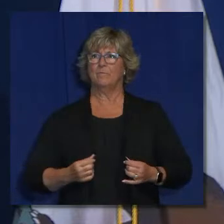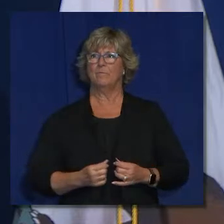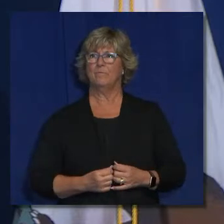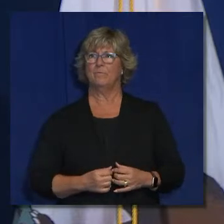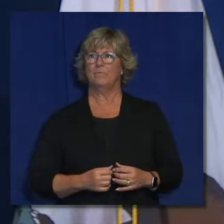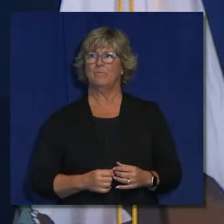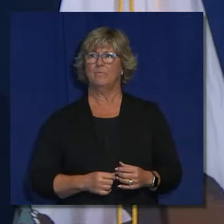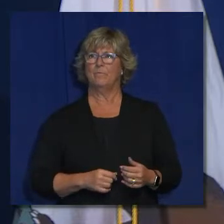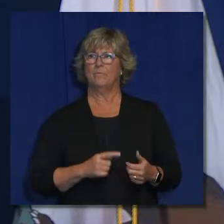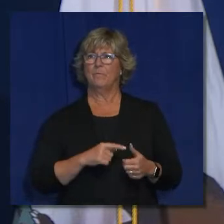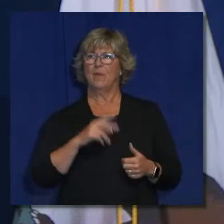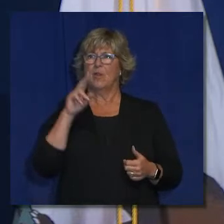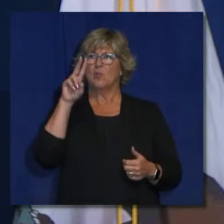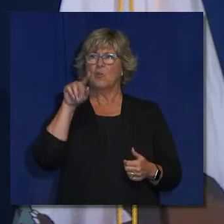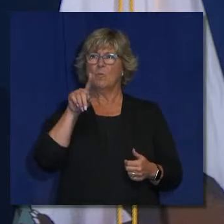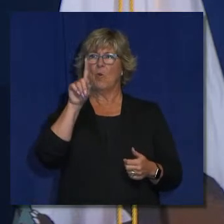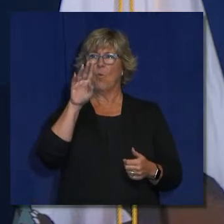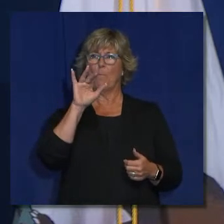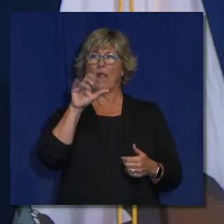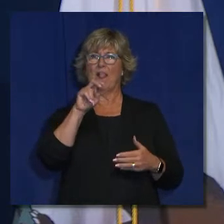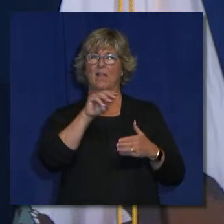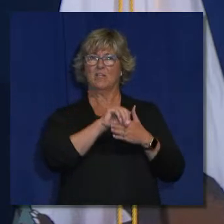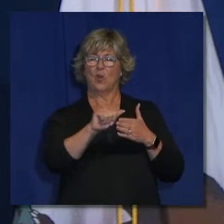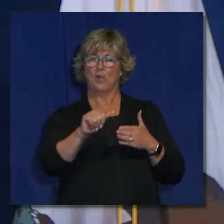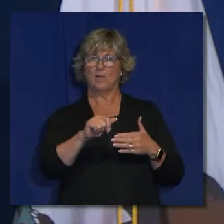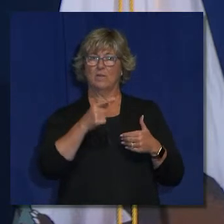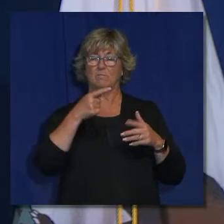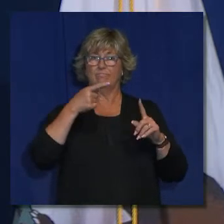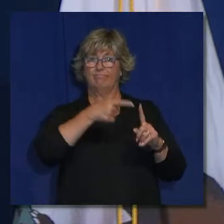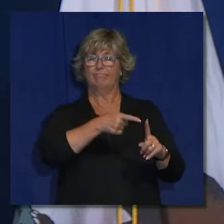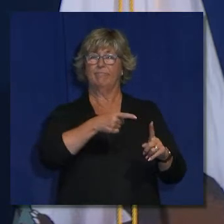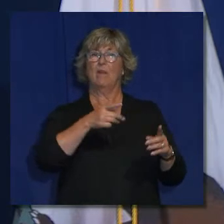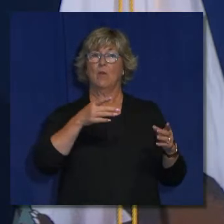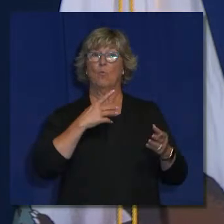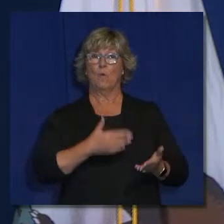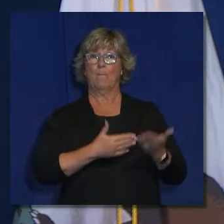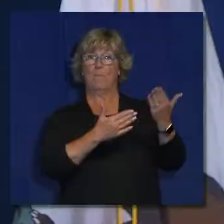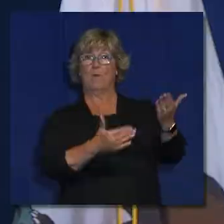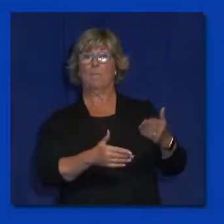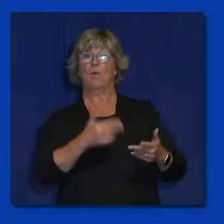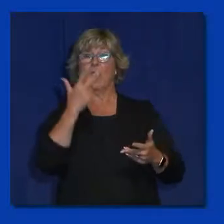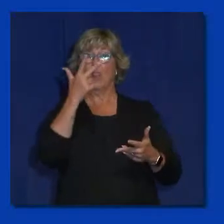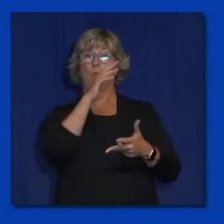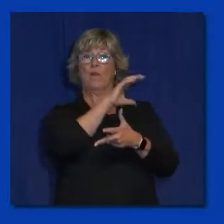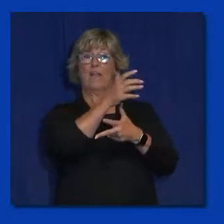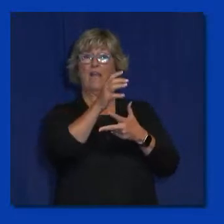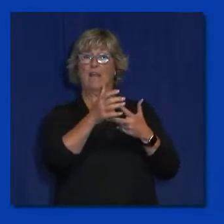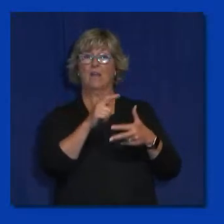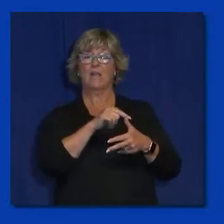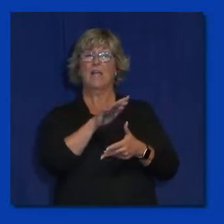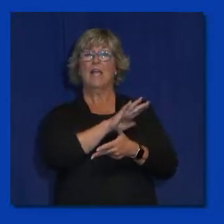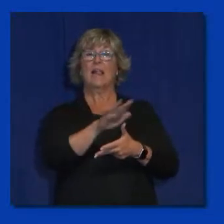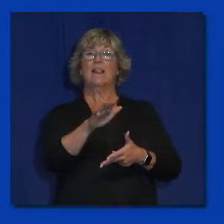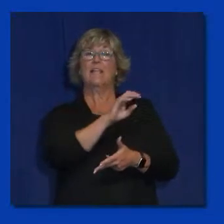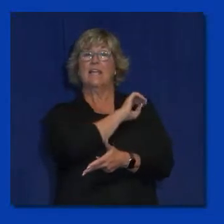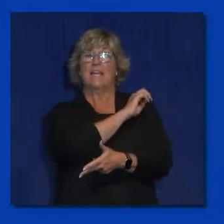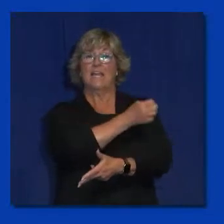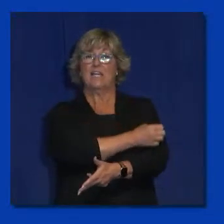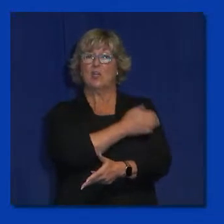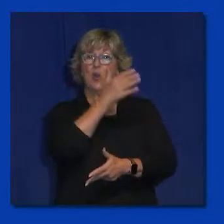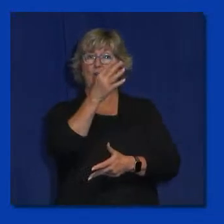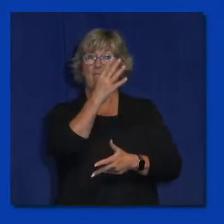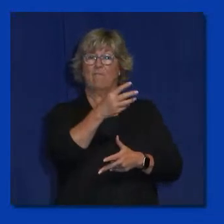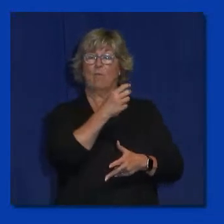pulled up, $2.1 billion specifically that we are proposing in 3 categories. This clean energy grants over a 4-year